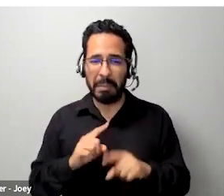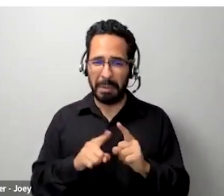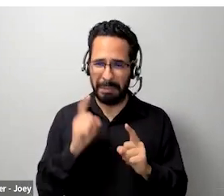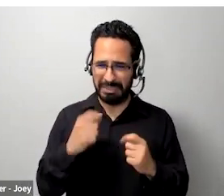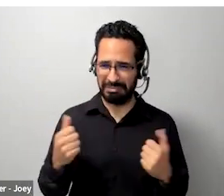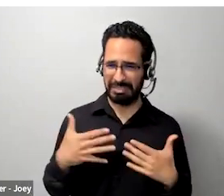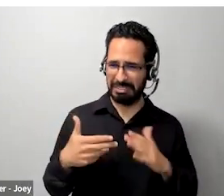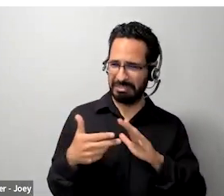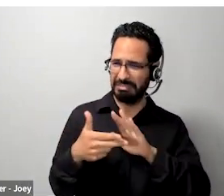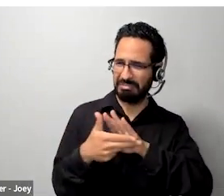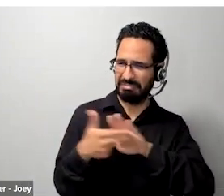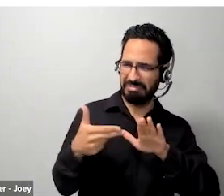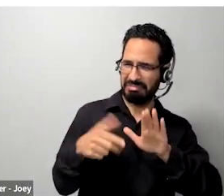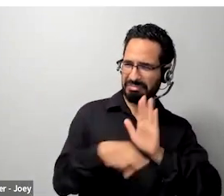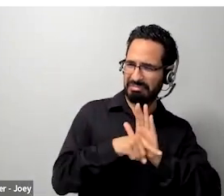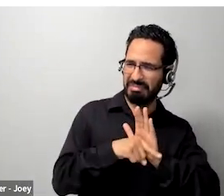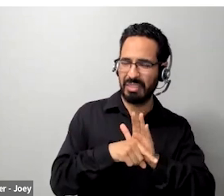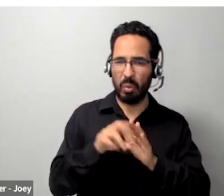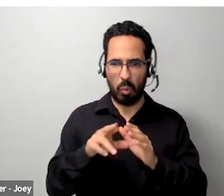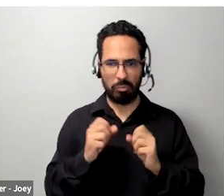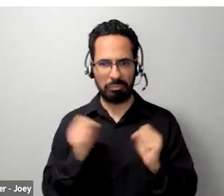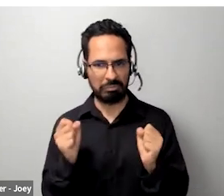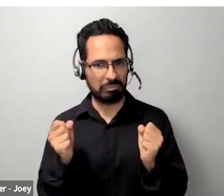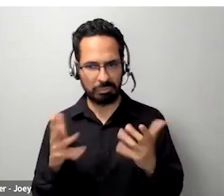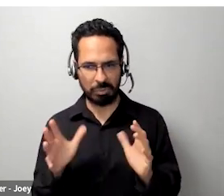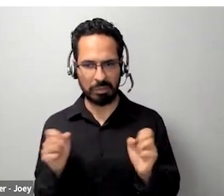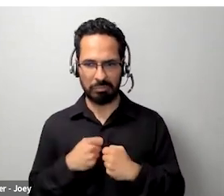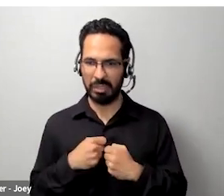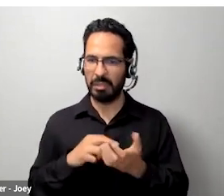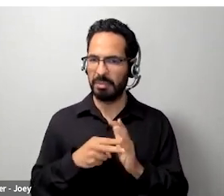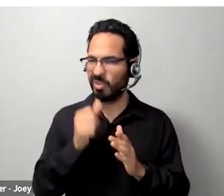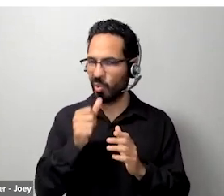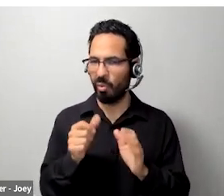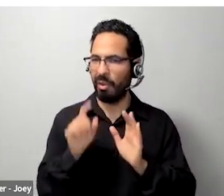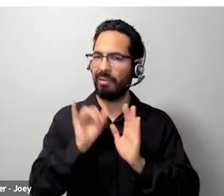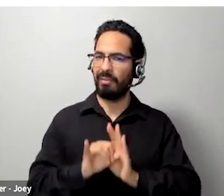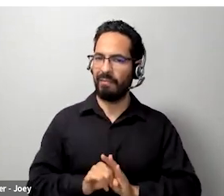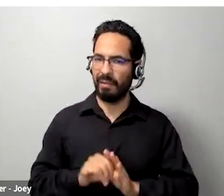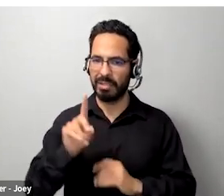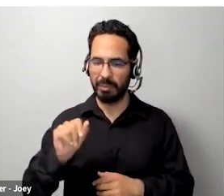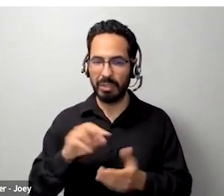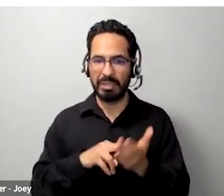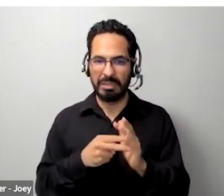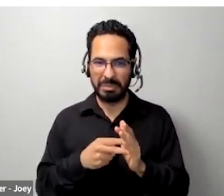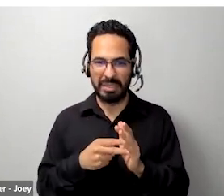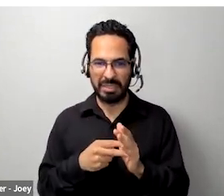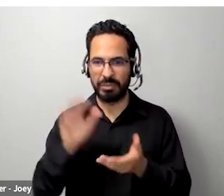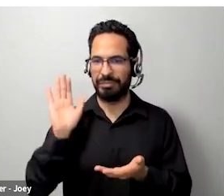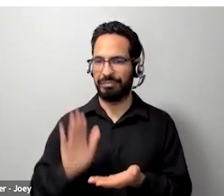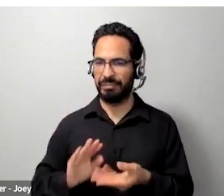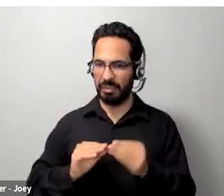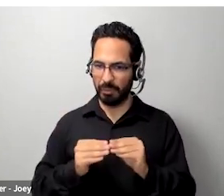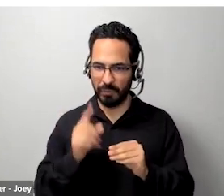disclosure, many people choose not to openly identify as disabled, contributing to the underrepresentation of disability in